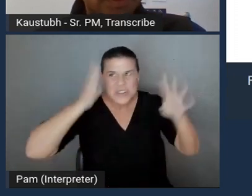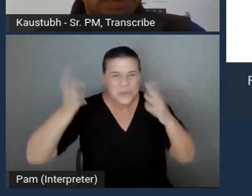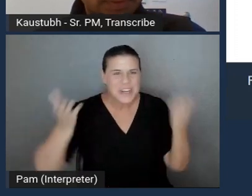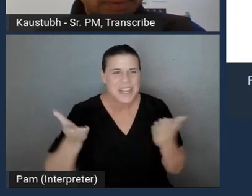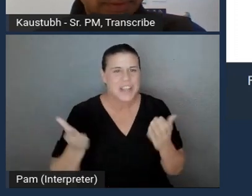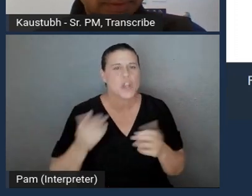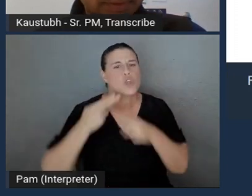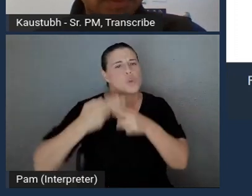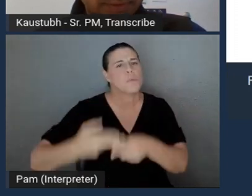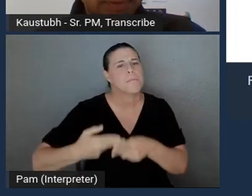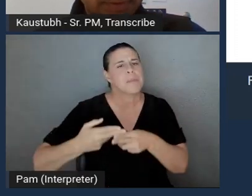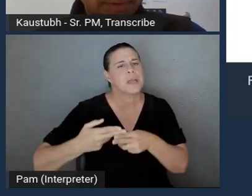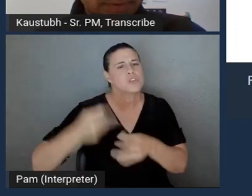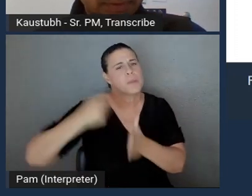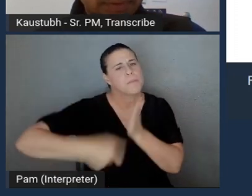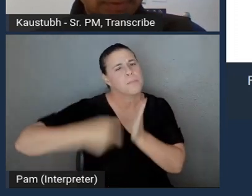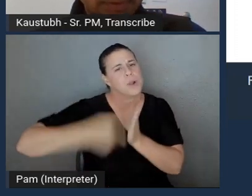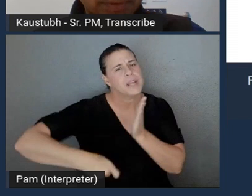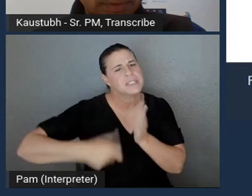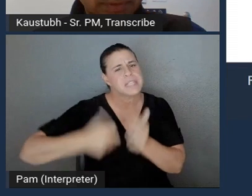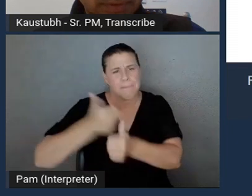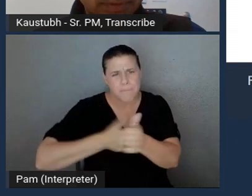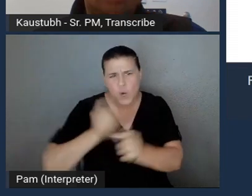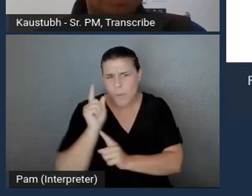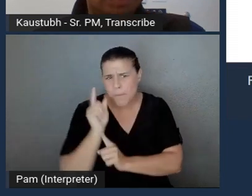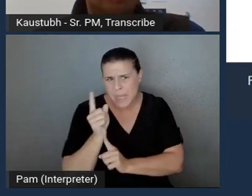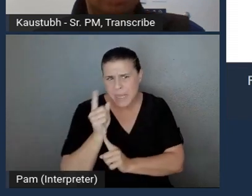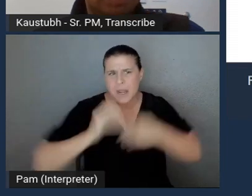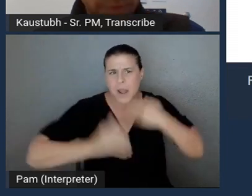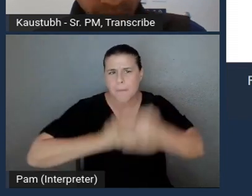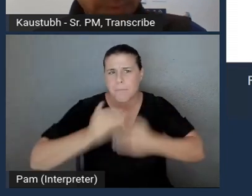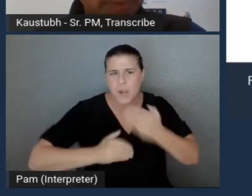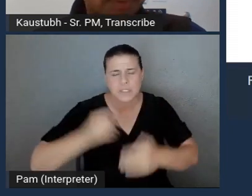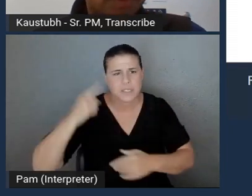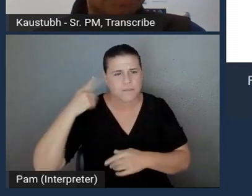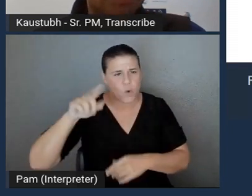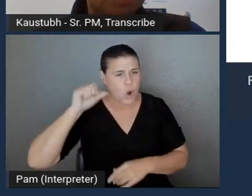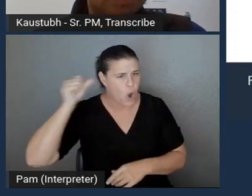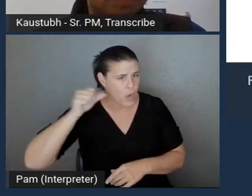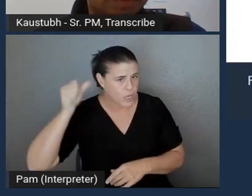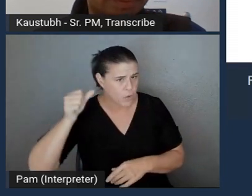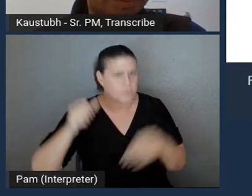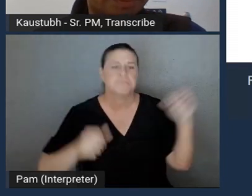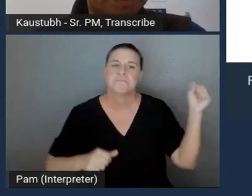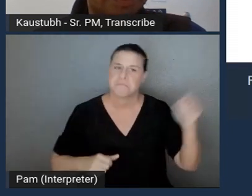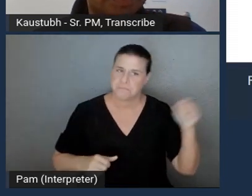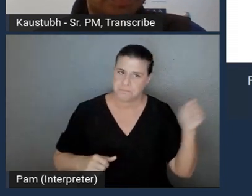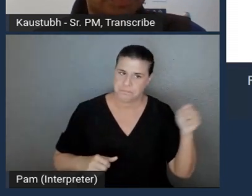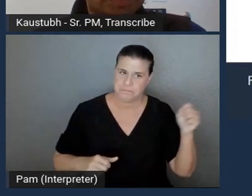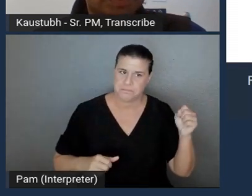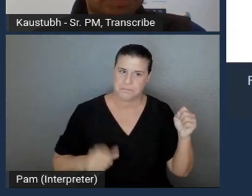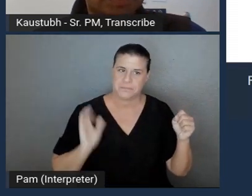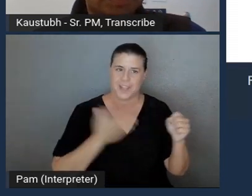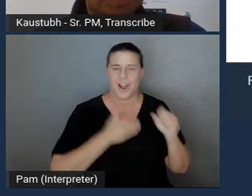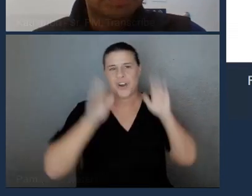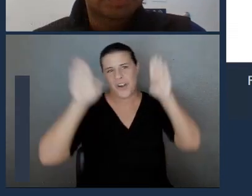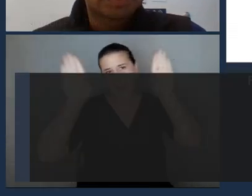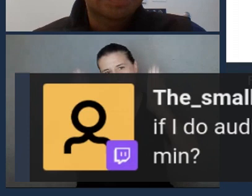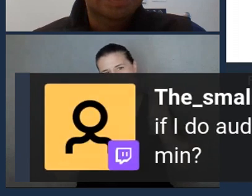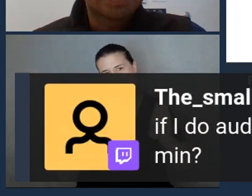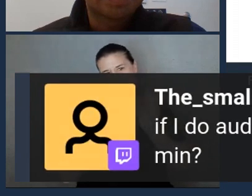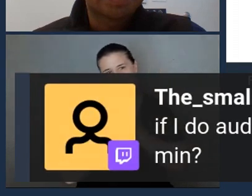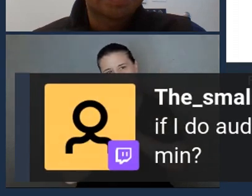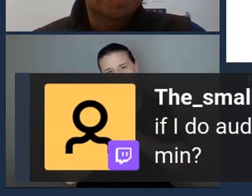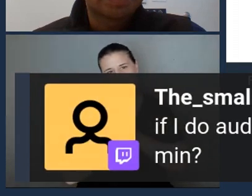You mentioned pricing is per minute of processed out audio. Yep. Our amazing,